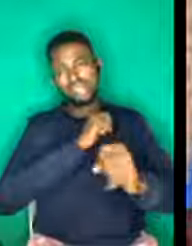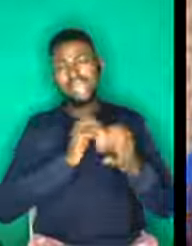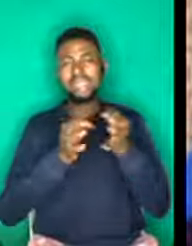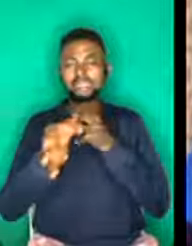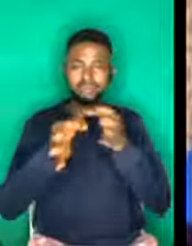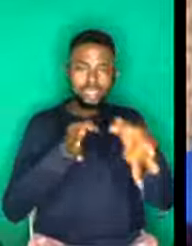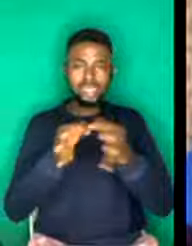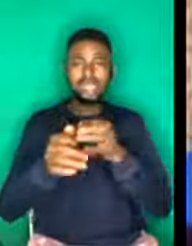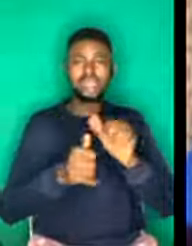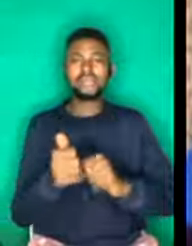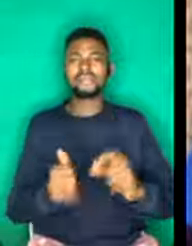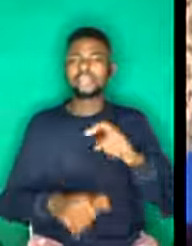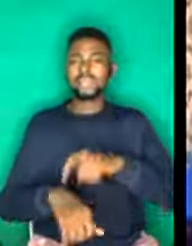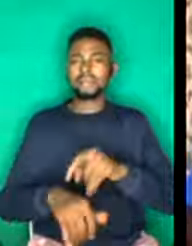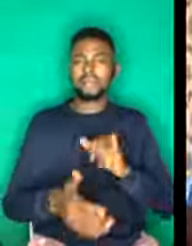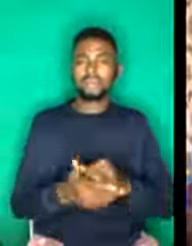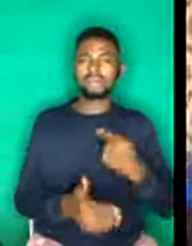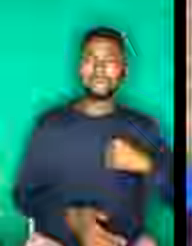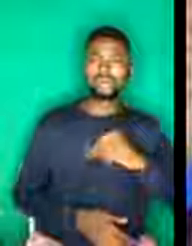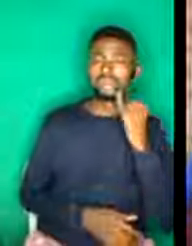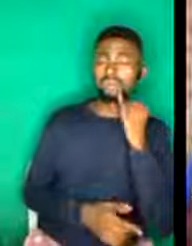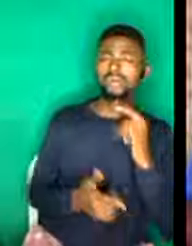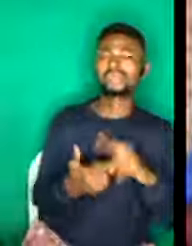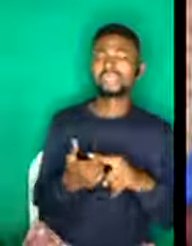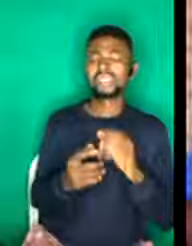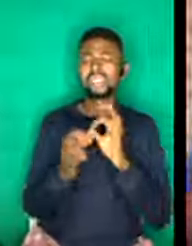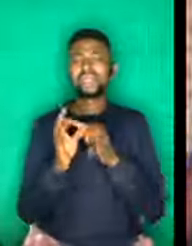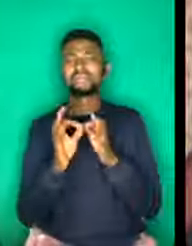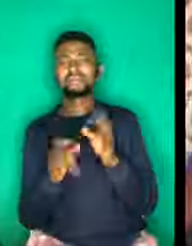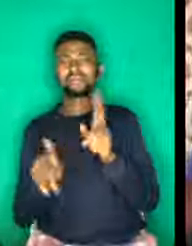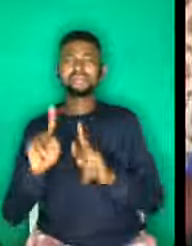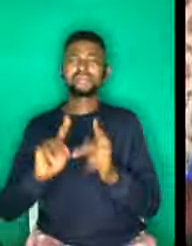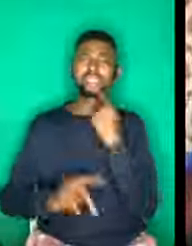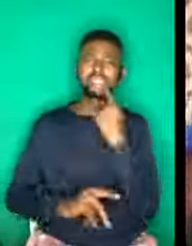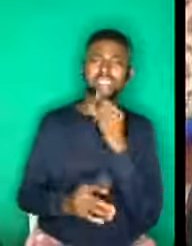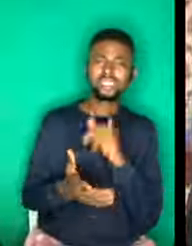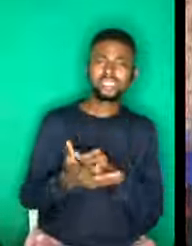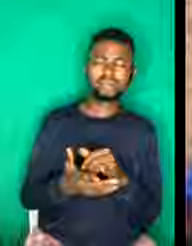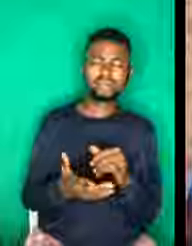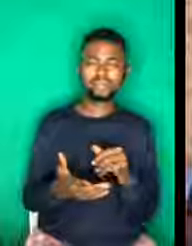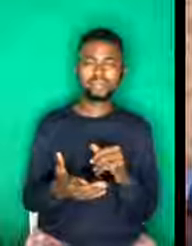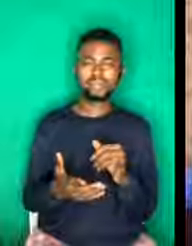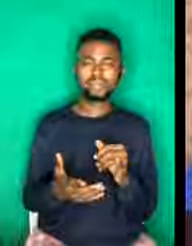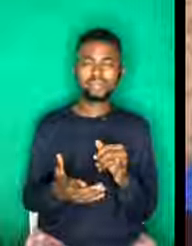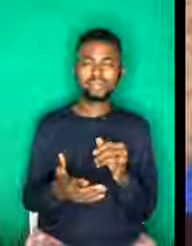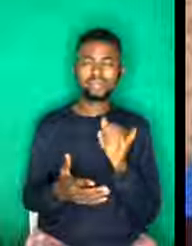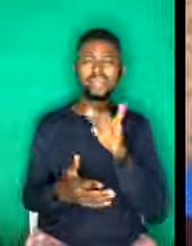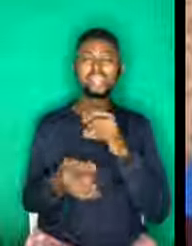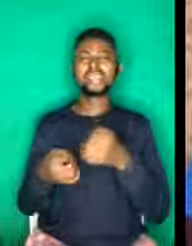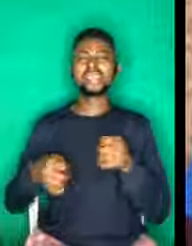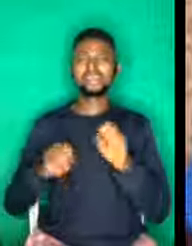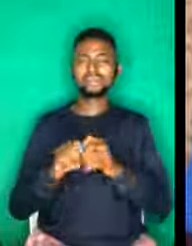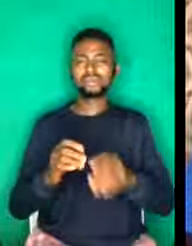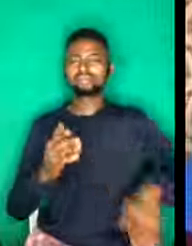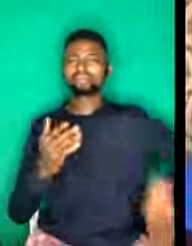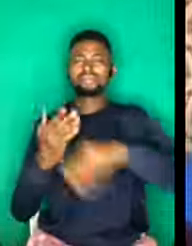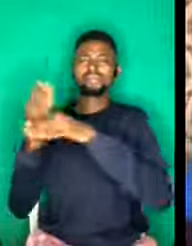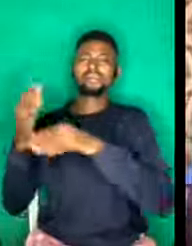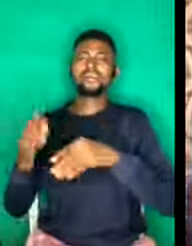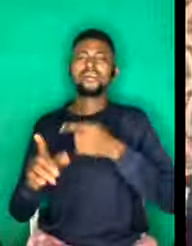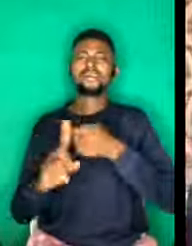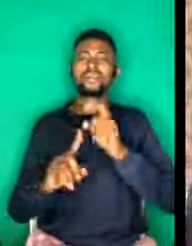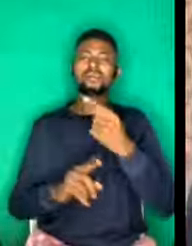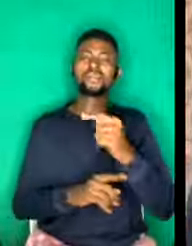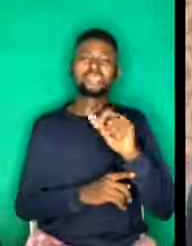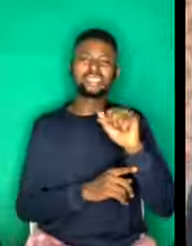to interpret. People will say, why are you getting, they sometimes they even chase us off the stage. And the deaf won't